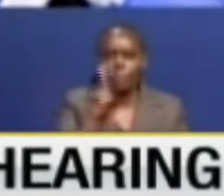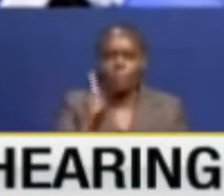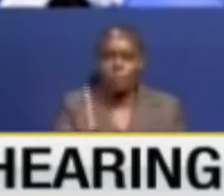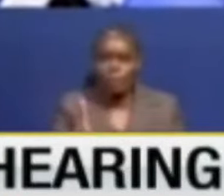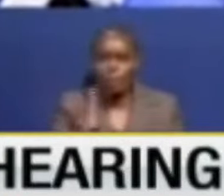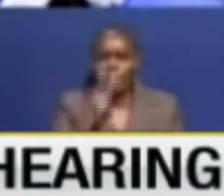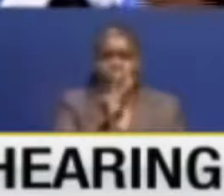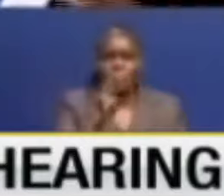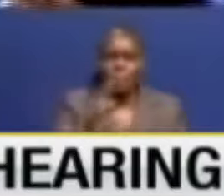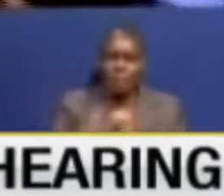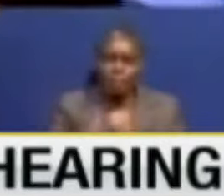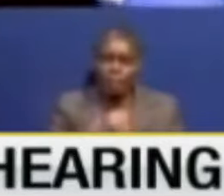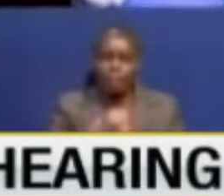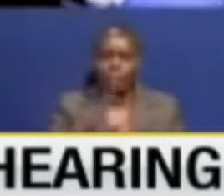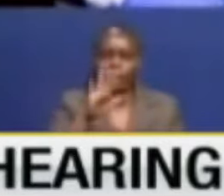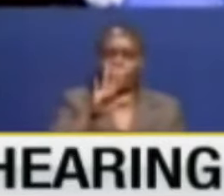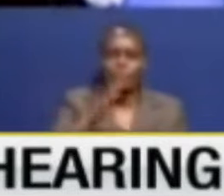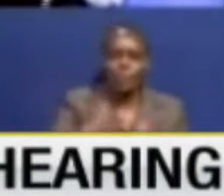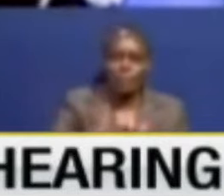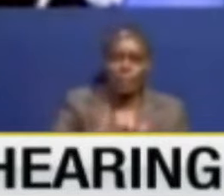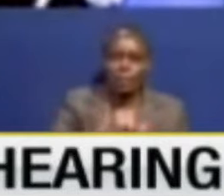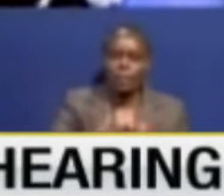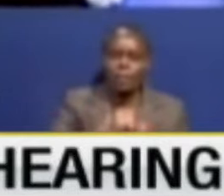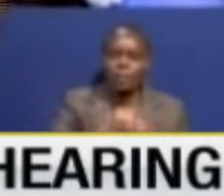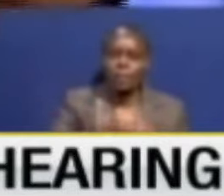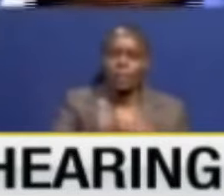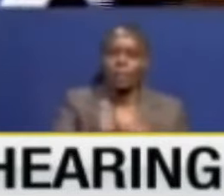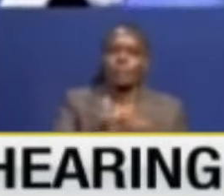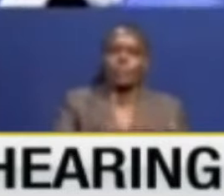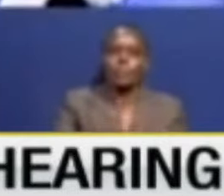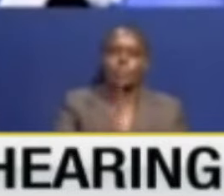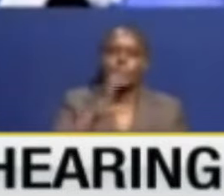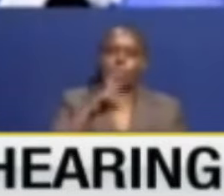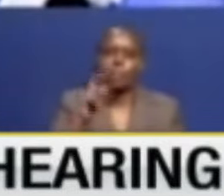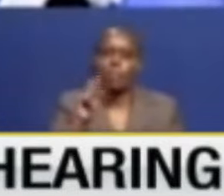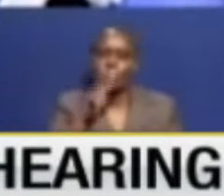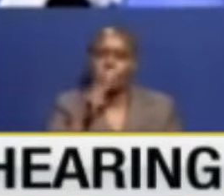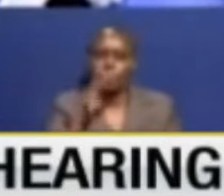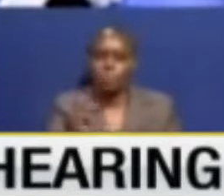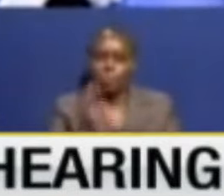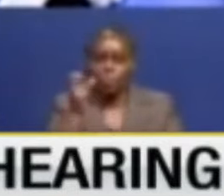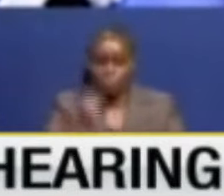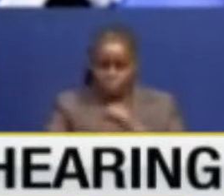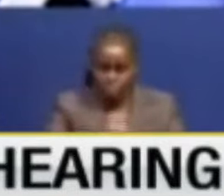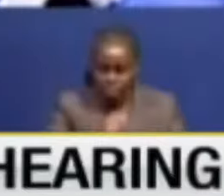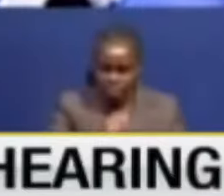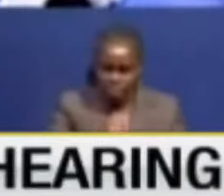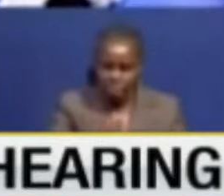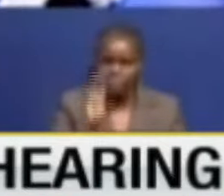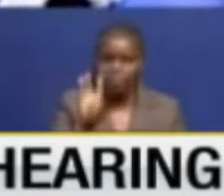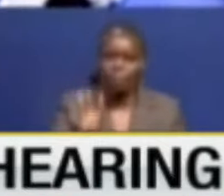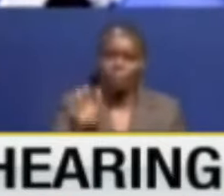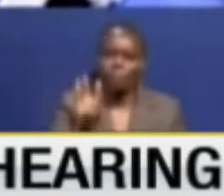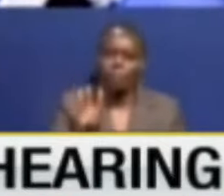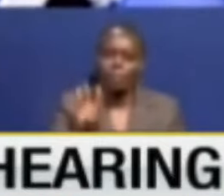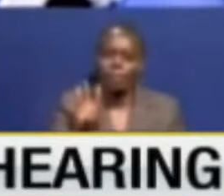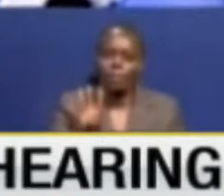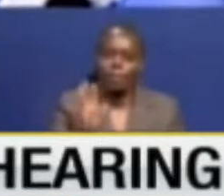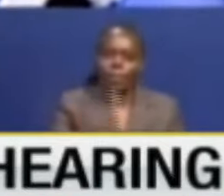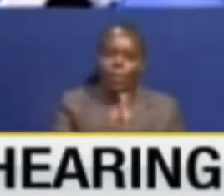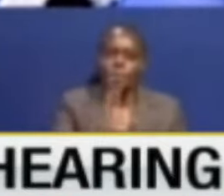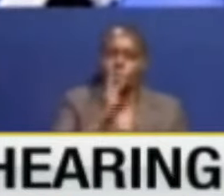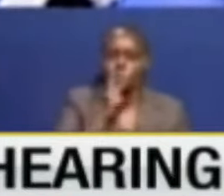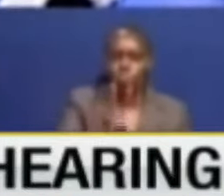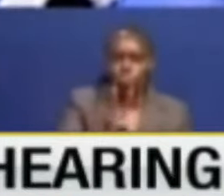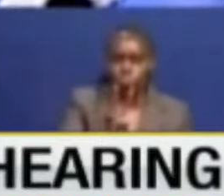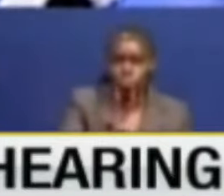21, 29, and 59 of the Leadership and Integrity Act 2012. 4, sections